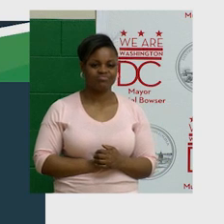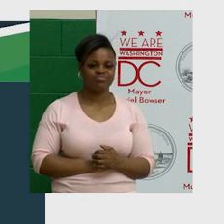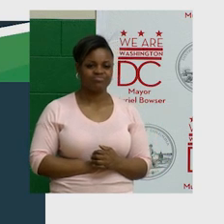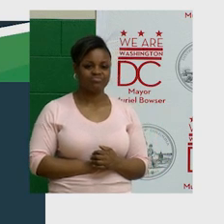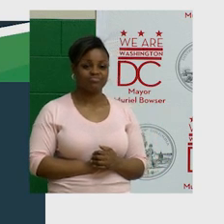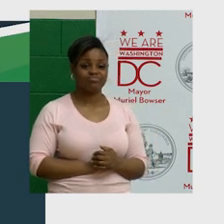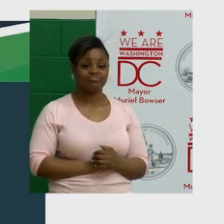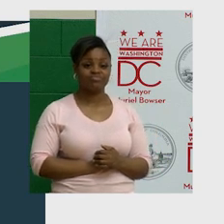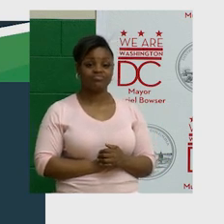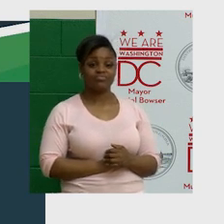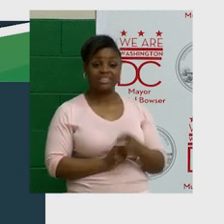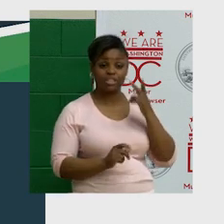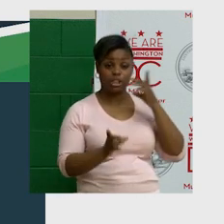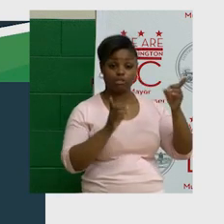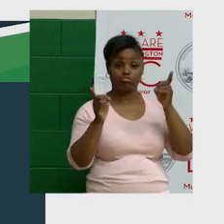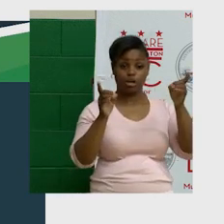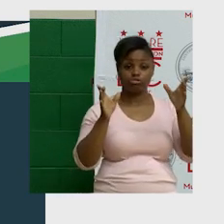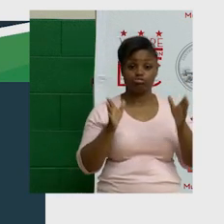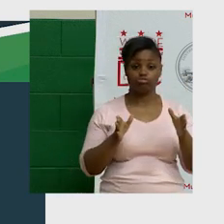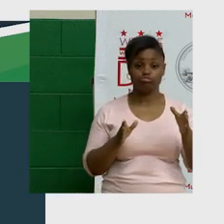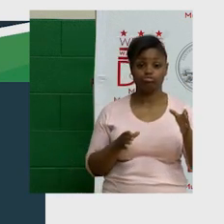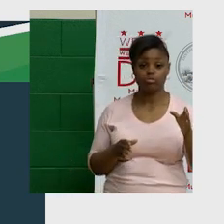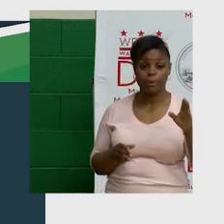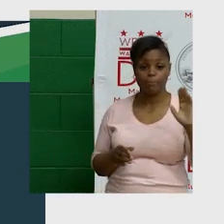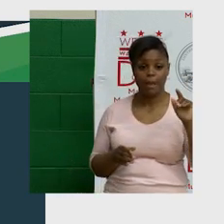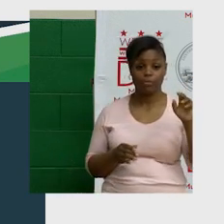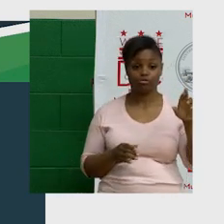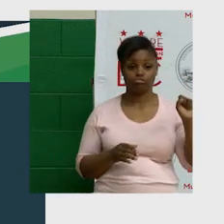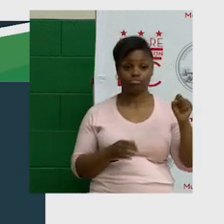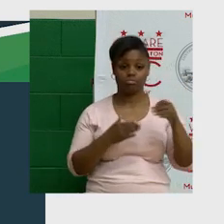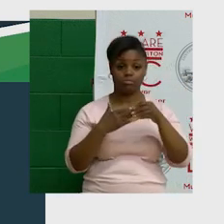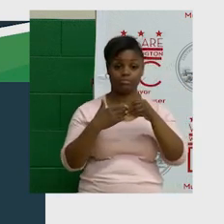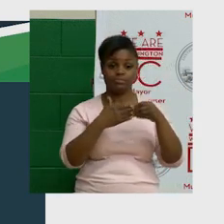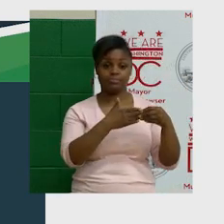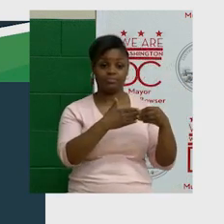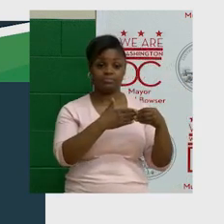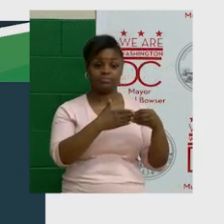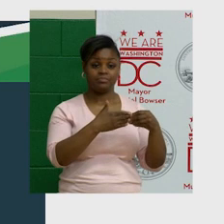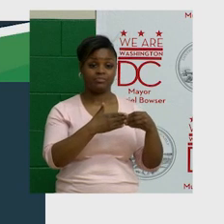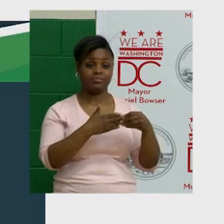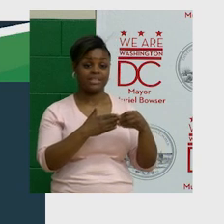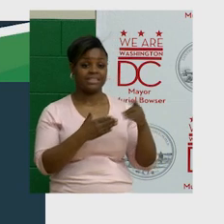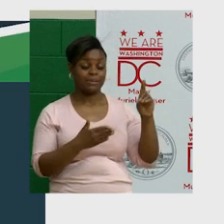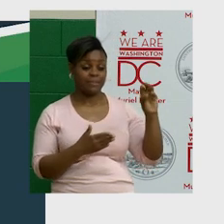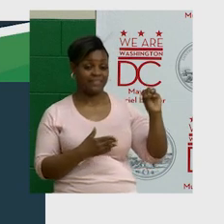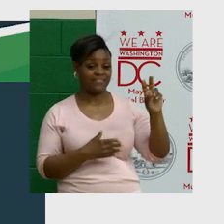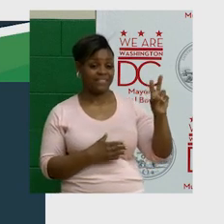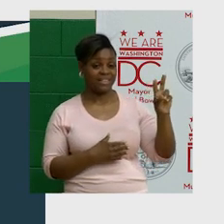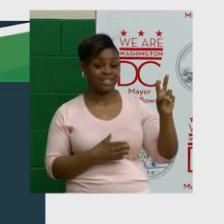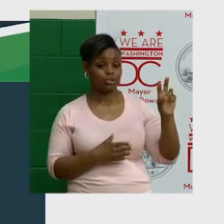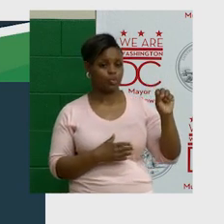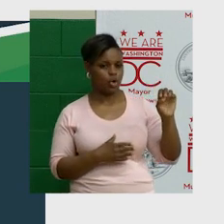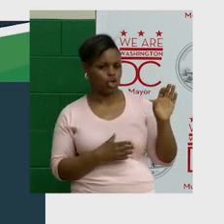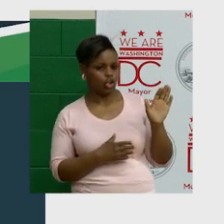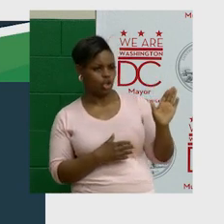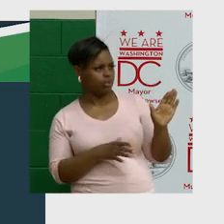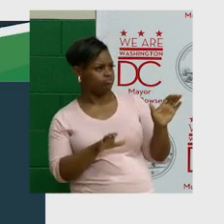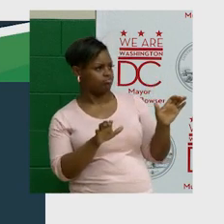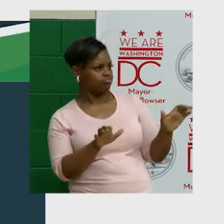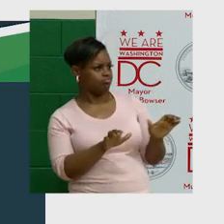And I see Director Babbers, who's here, who heads our Department of Motor Vehicles. And of course, this was under her tenure putting this in place. Thank